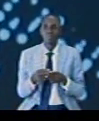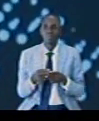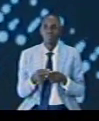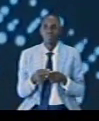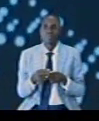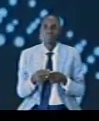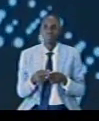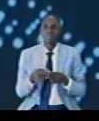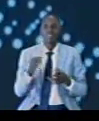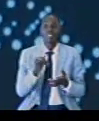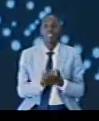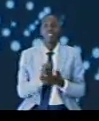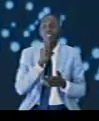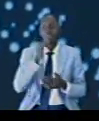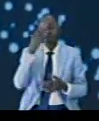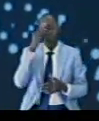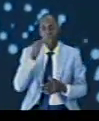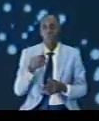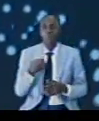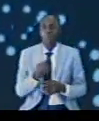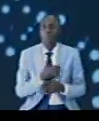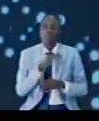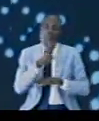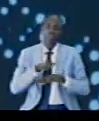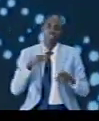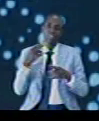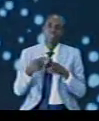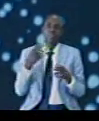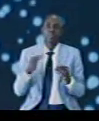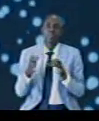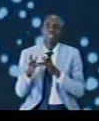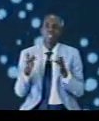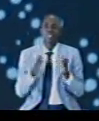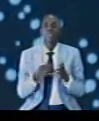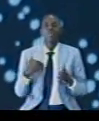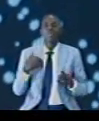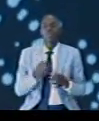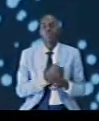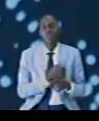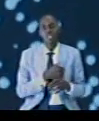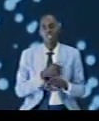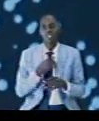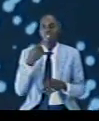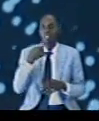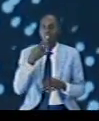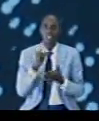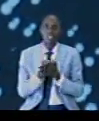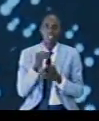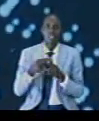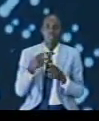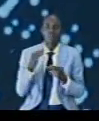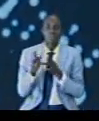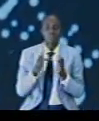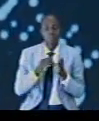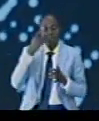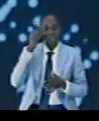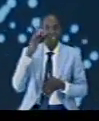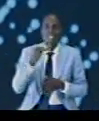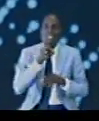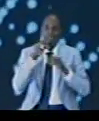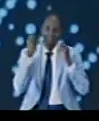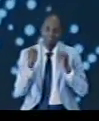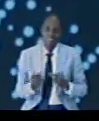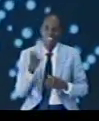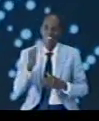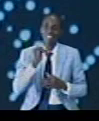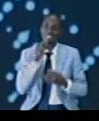That's why we speak the name of Jesus. We speak it because there is power, there is